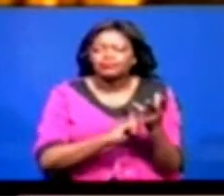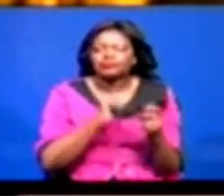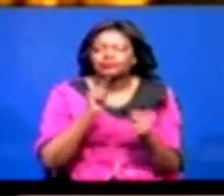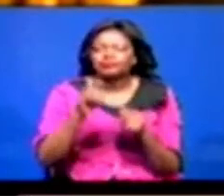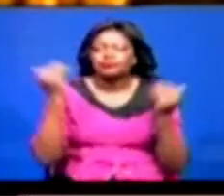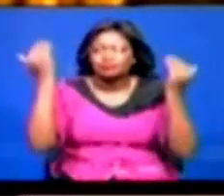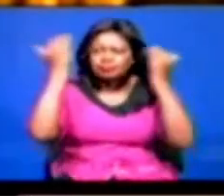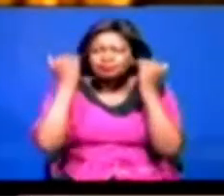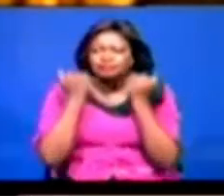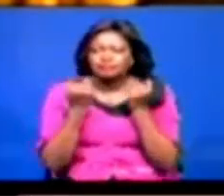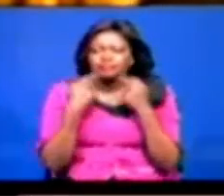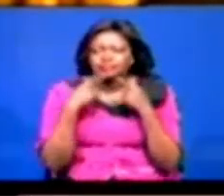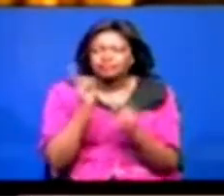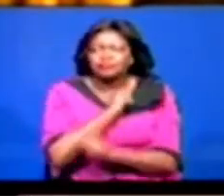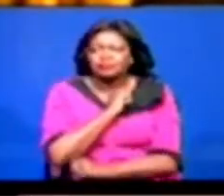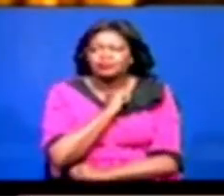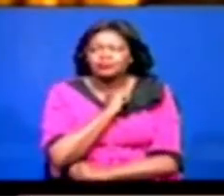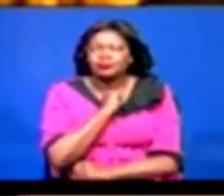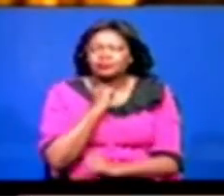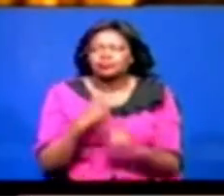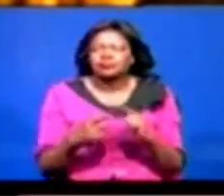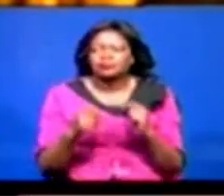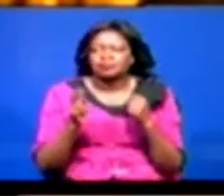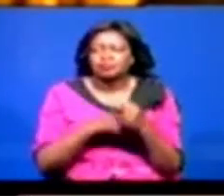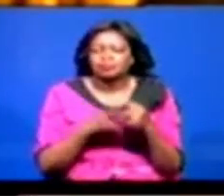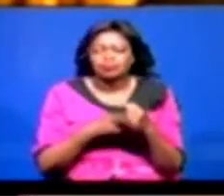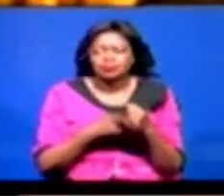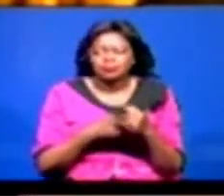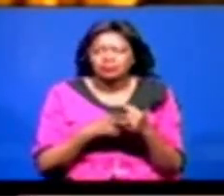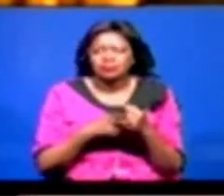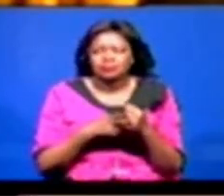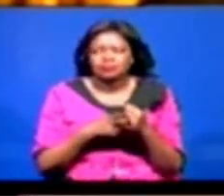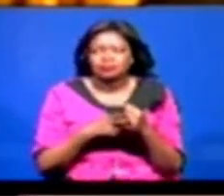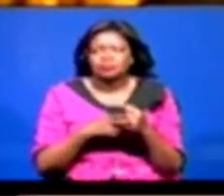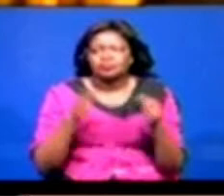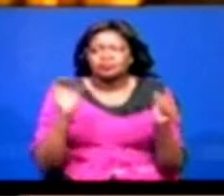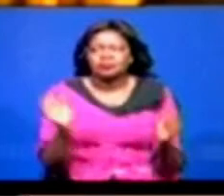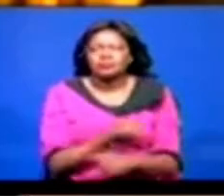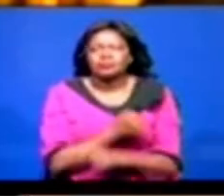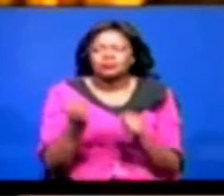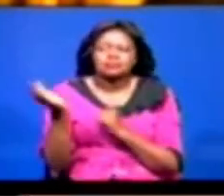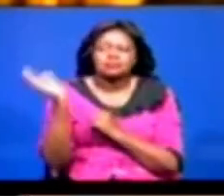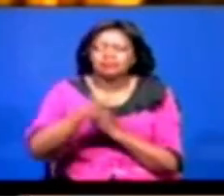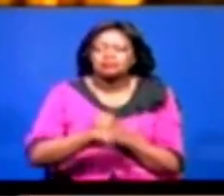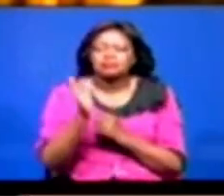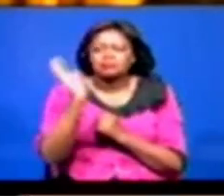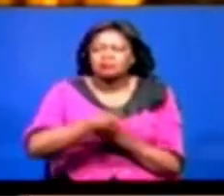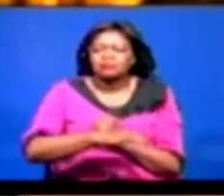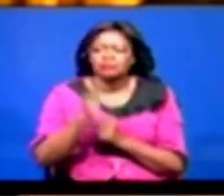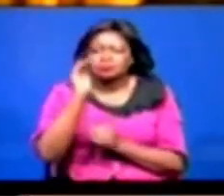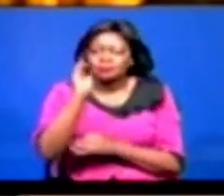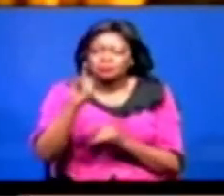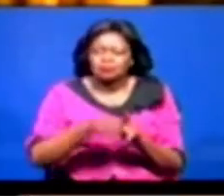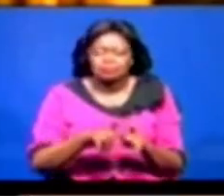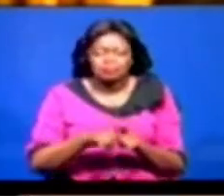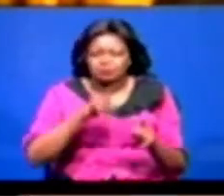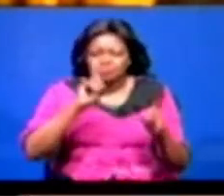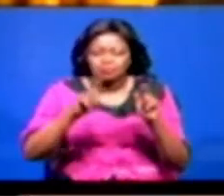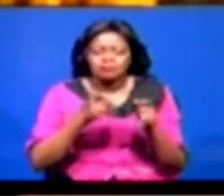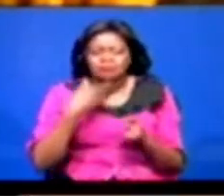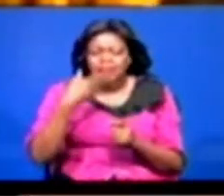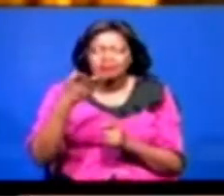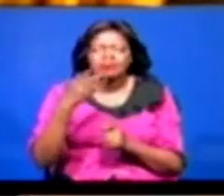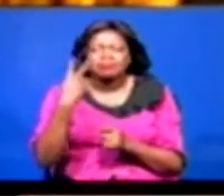pronounced itself again in 2017. My lords, we cannot keep coming back before you and asking you the same question. You have answered it